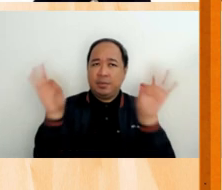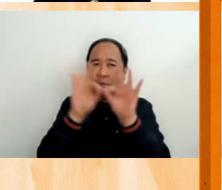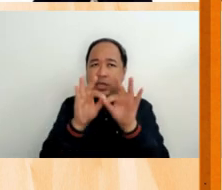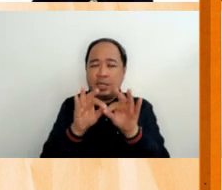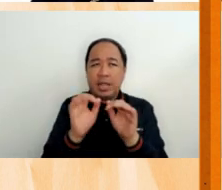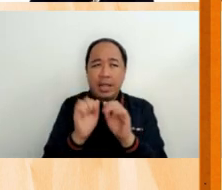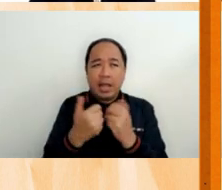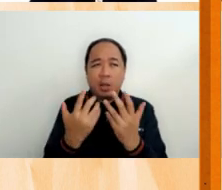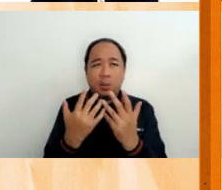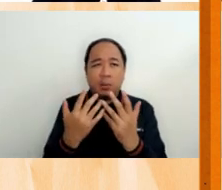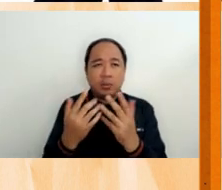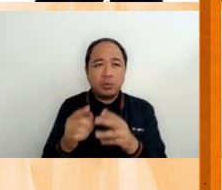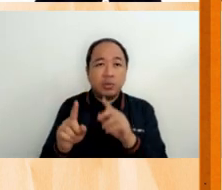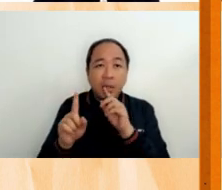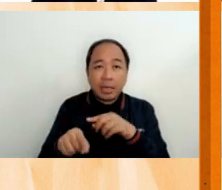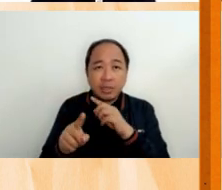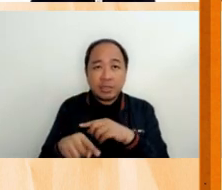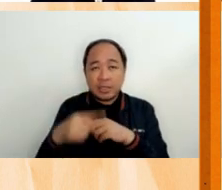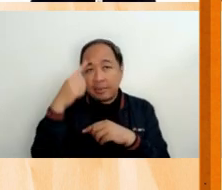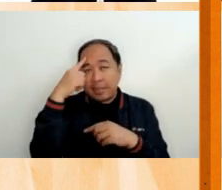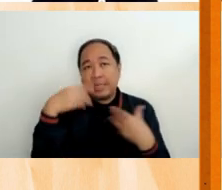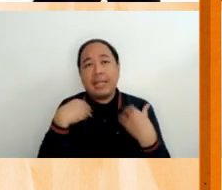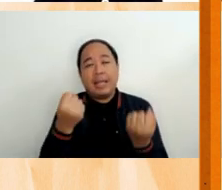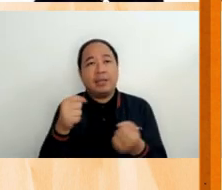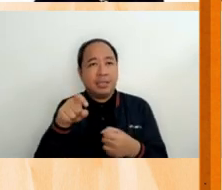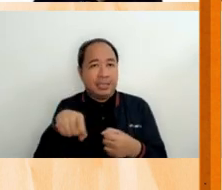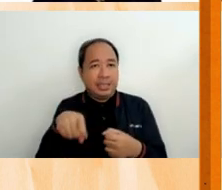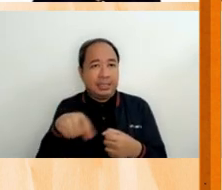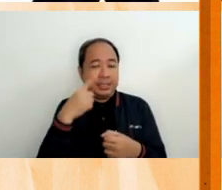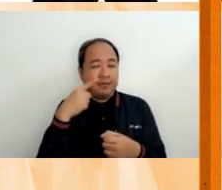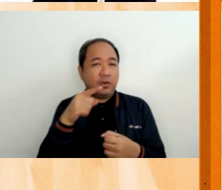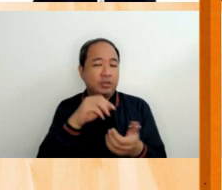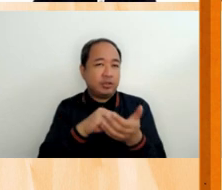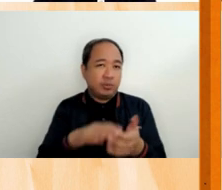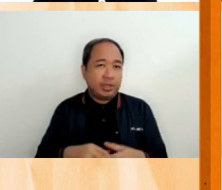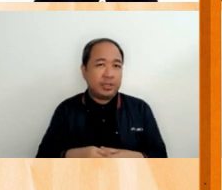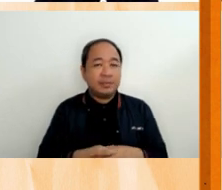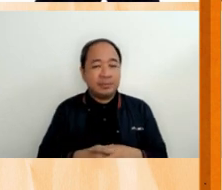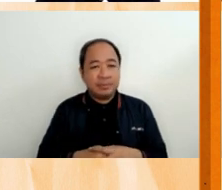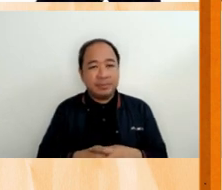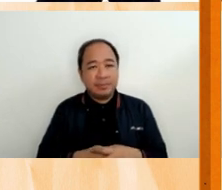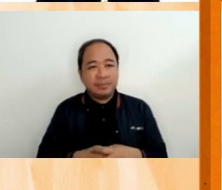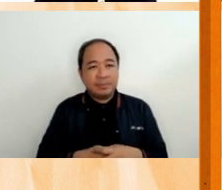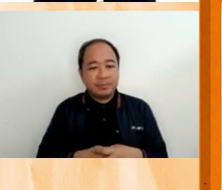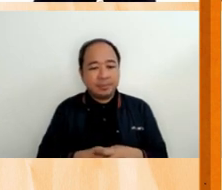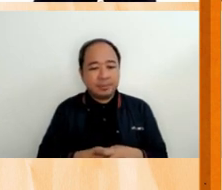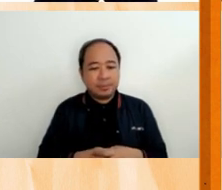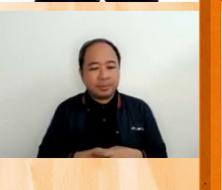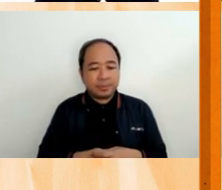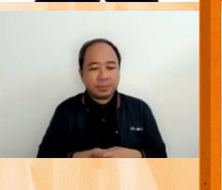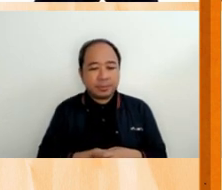So for the key points of my lecture, no, we've talked about early experiences that shape the architecture of